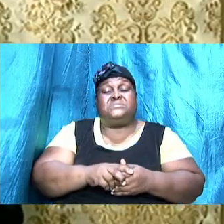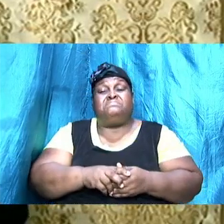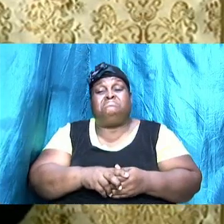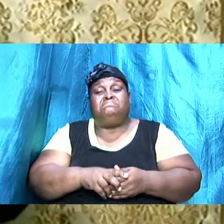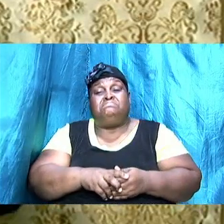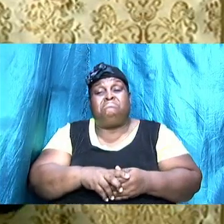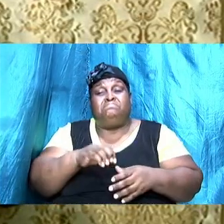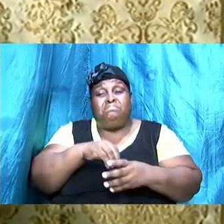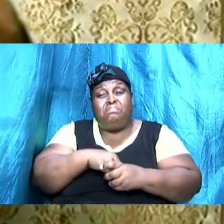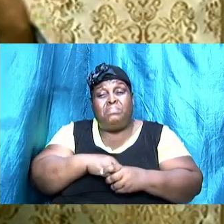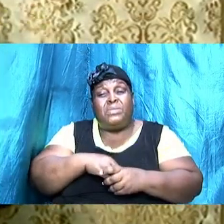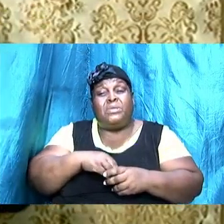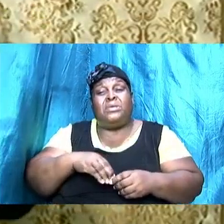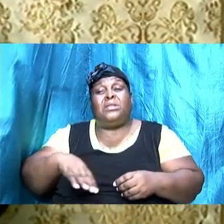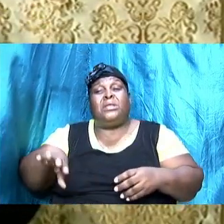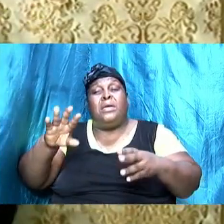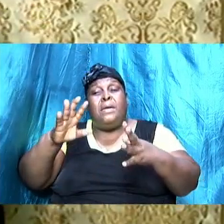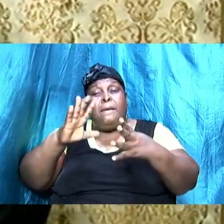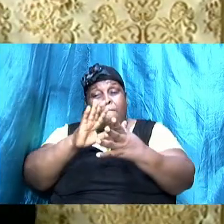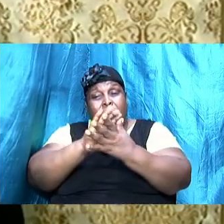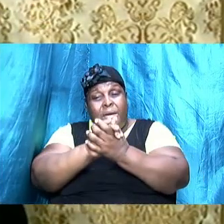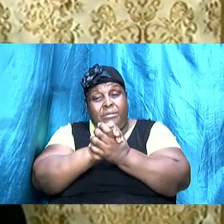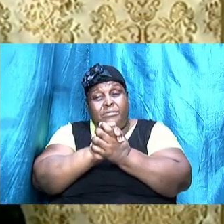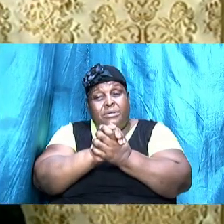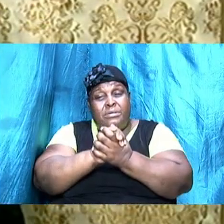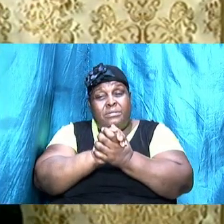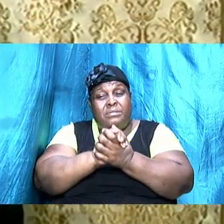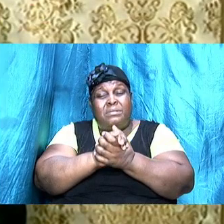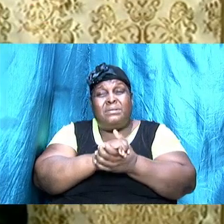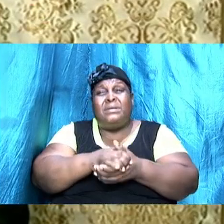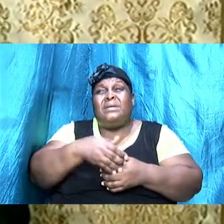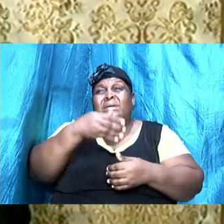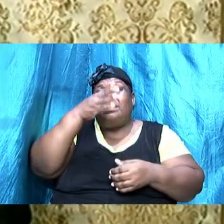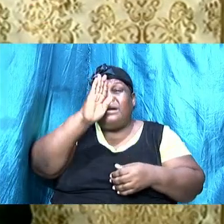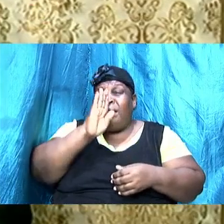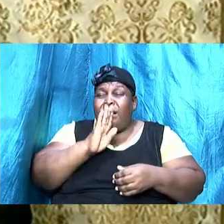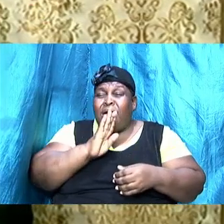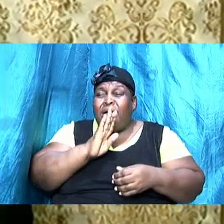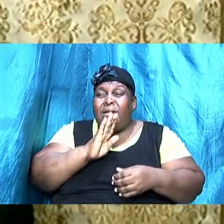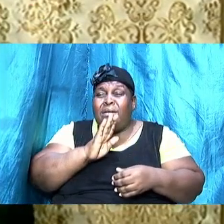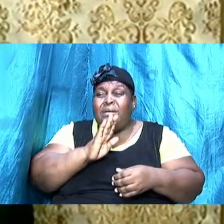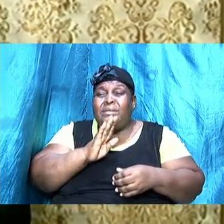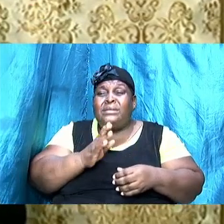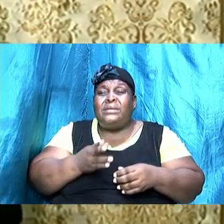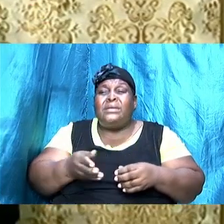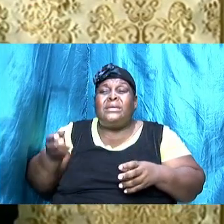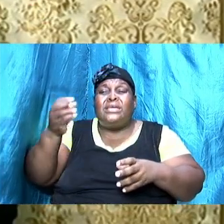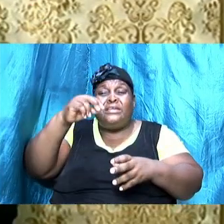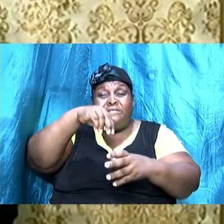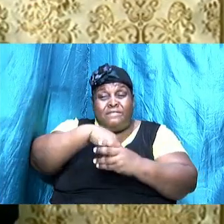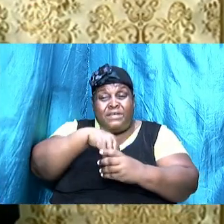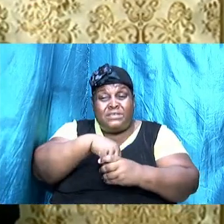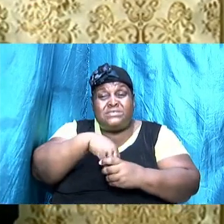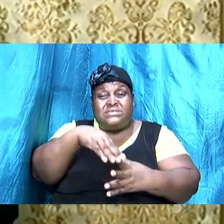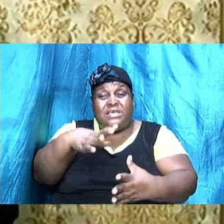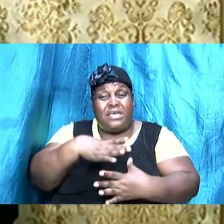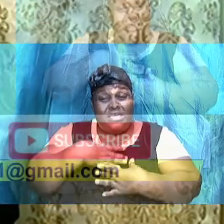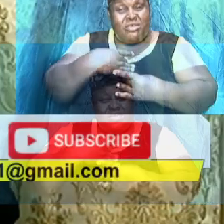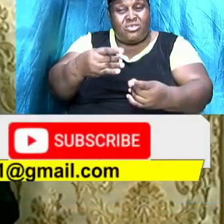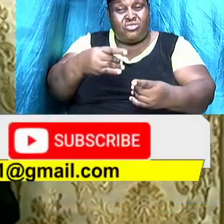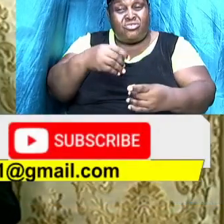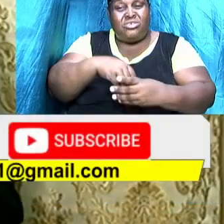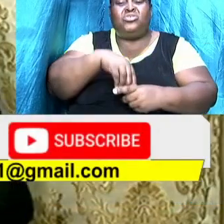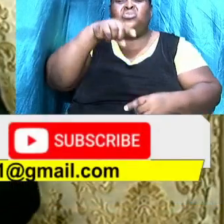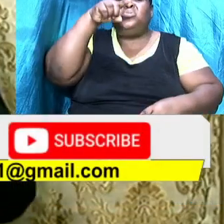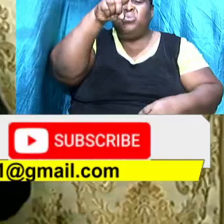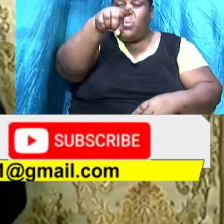marriage. He has vested interest in you as a couple. He has